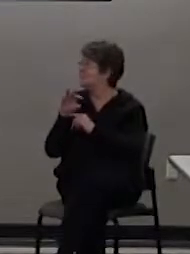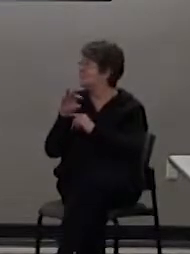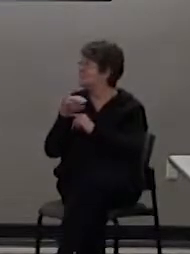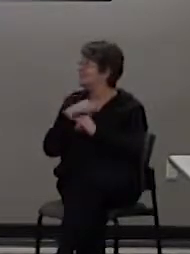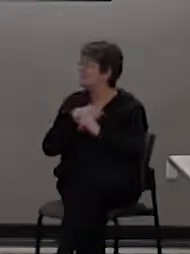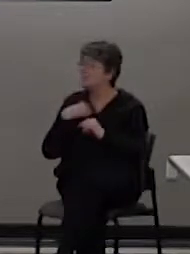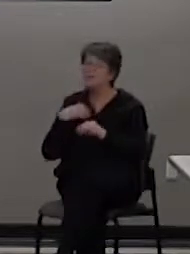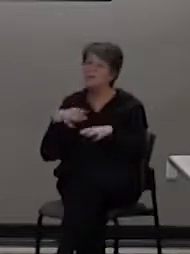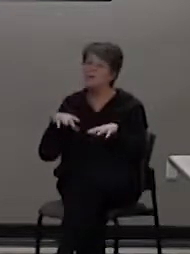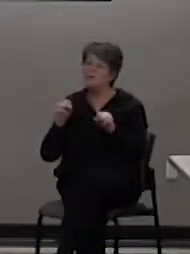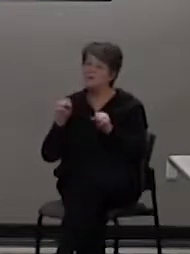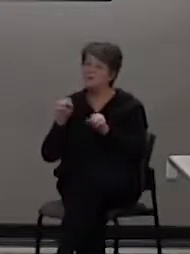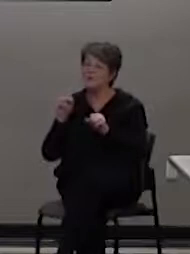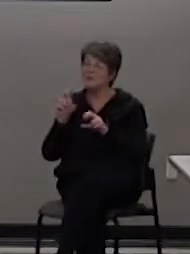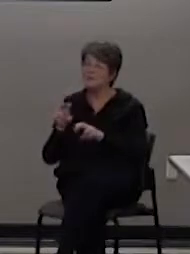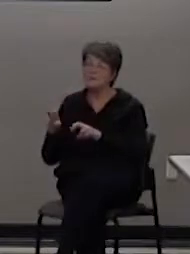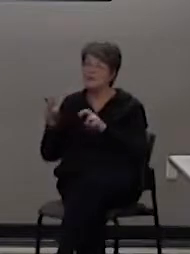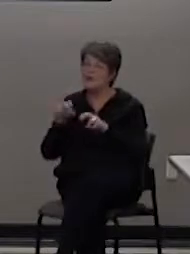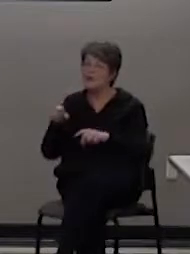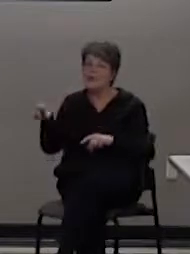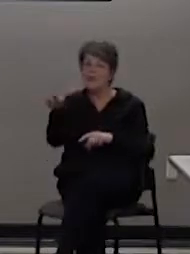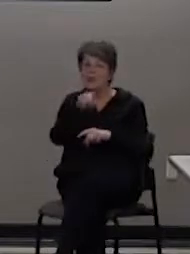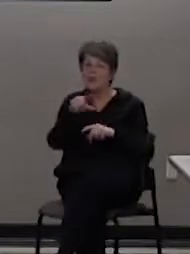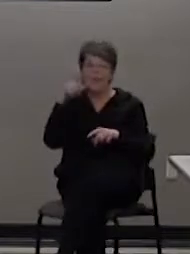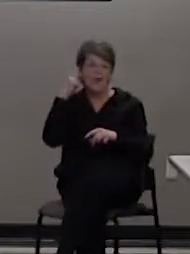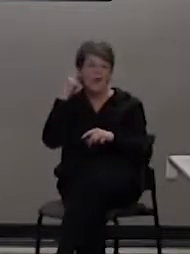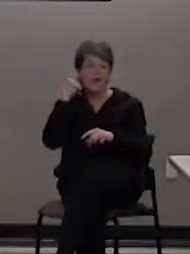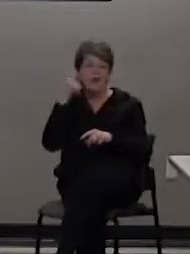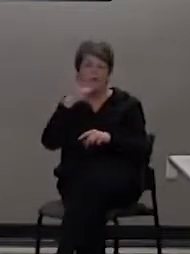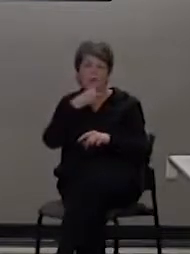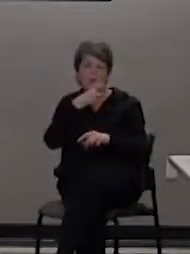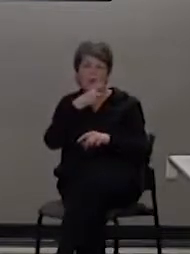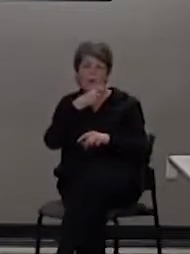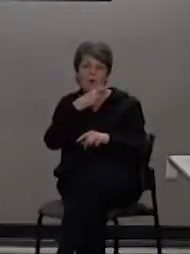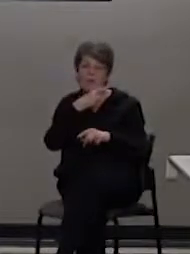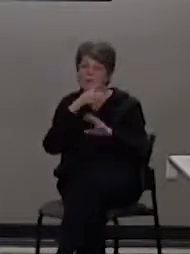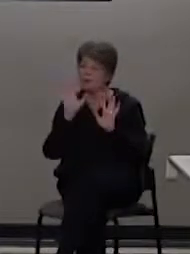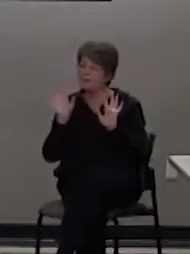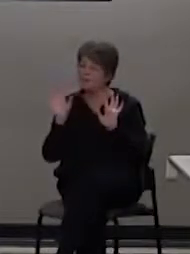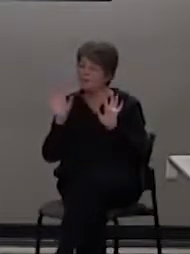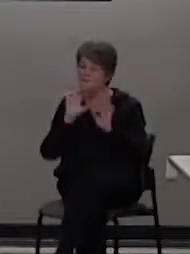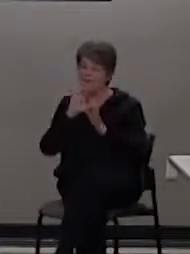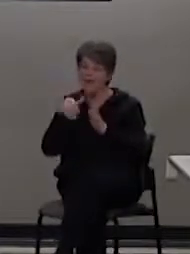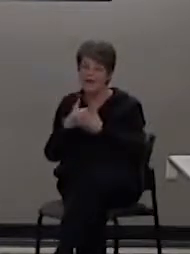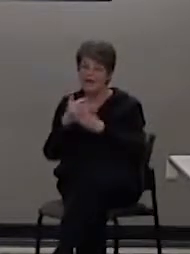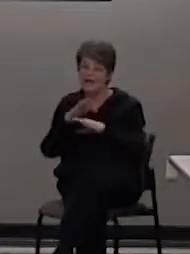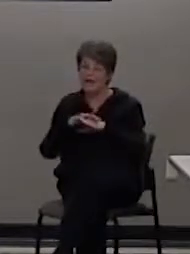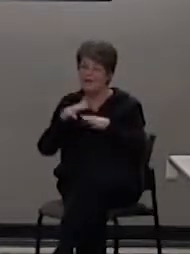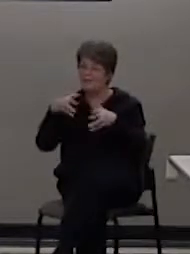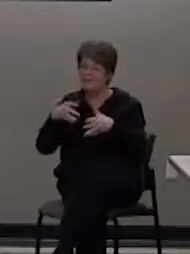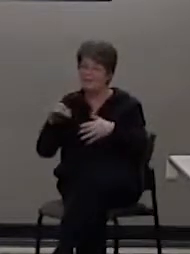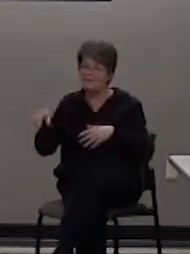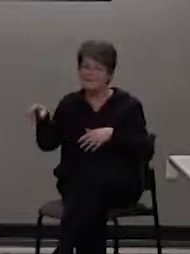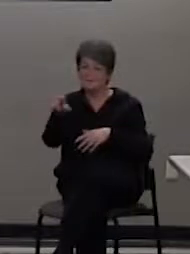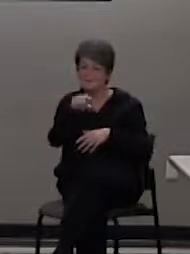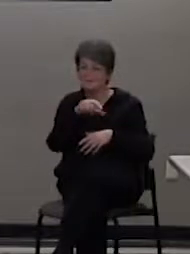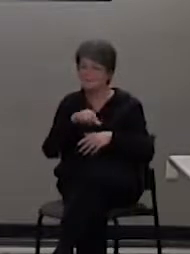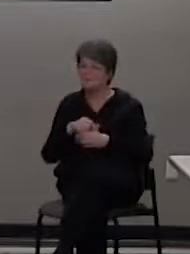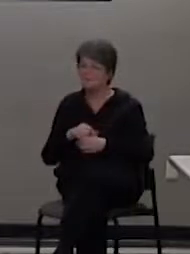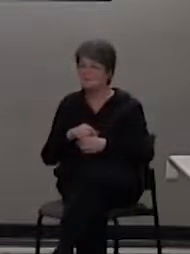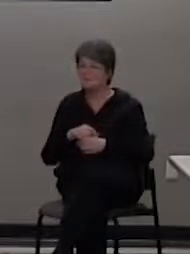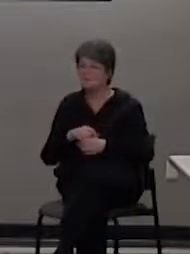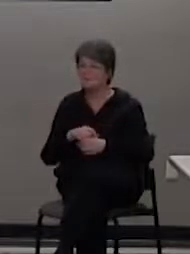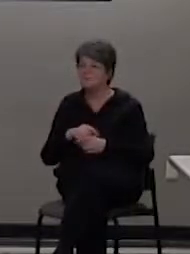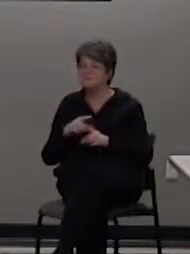I said we took the tour. That's all I said. You were all speculating on everything else. So that was all on the rest of you. But